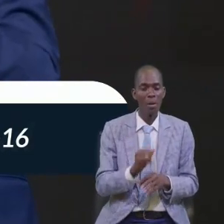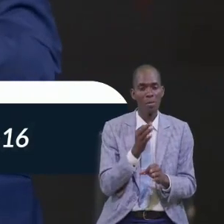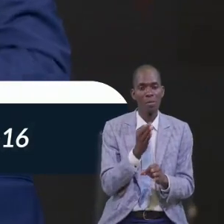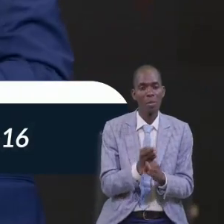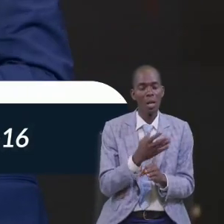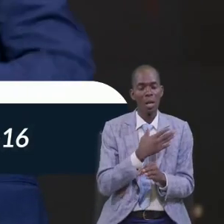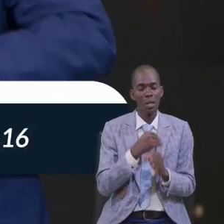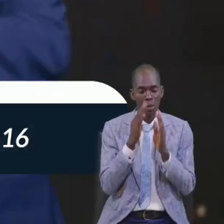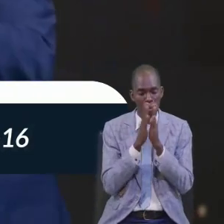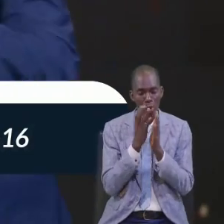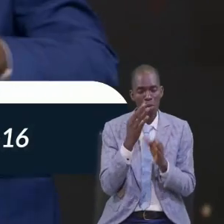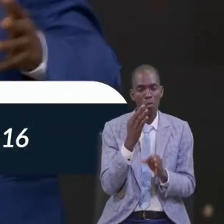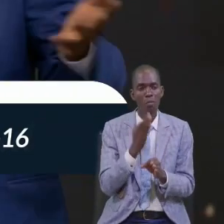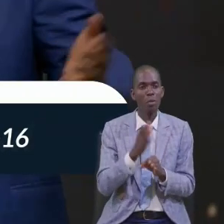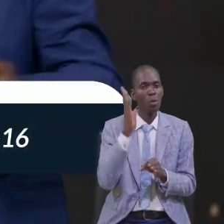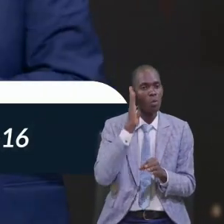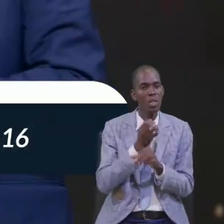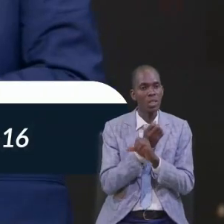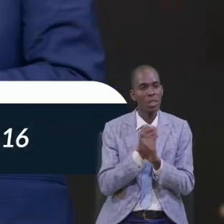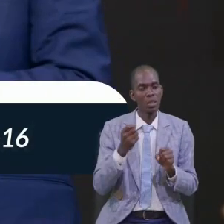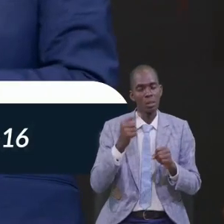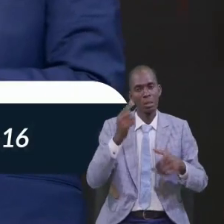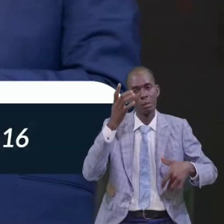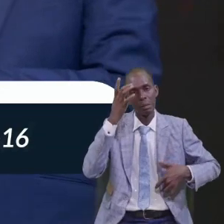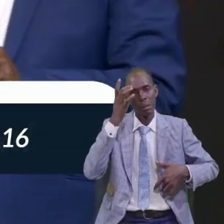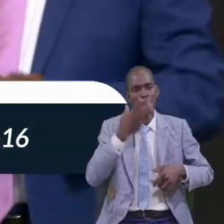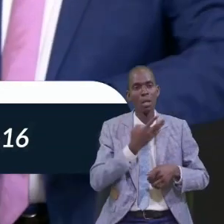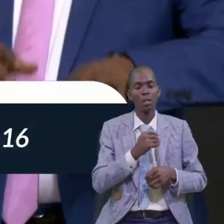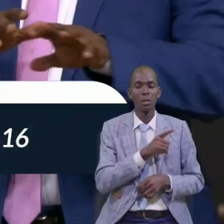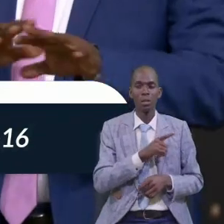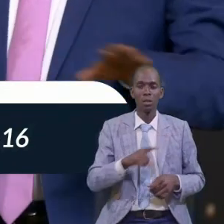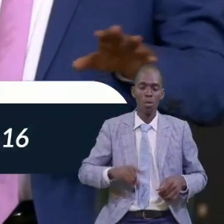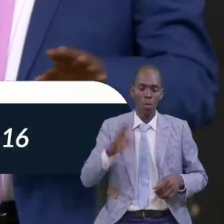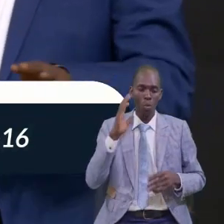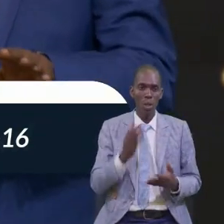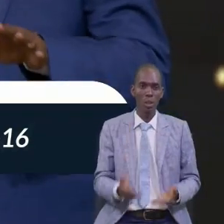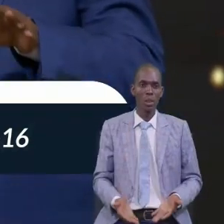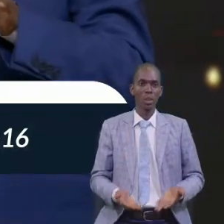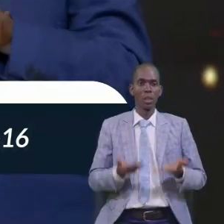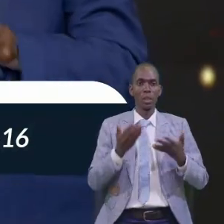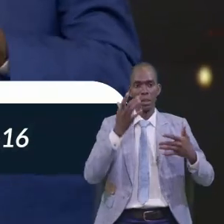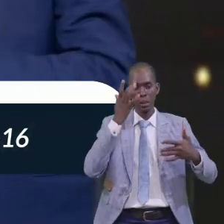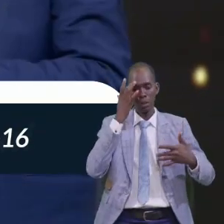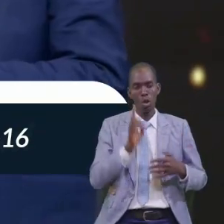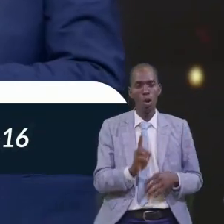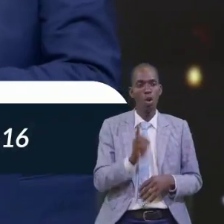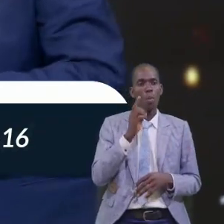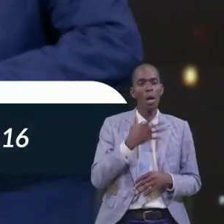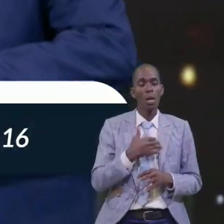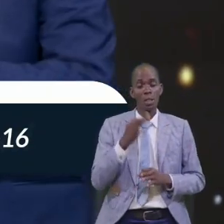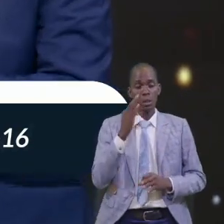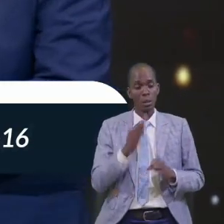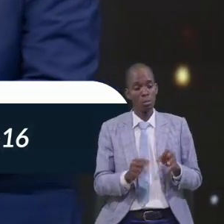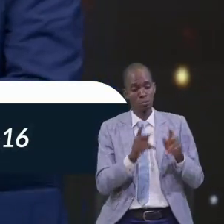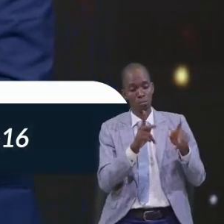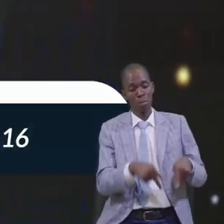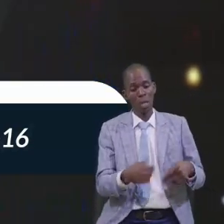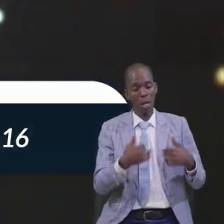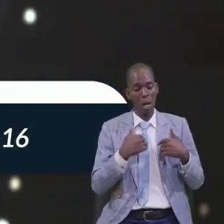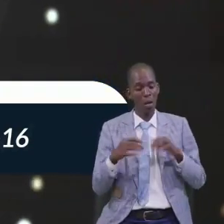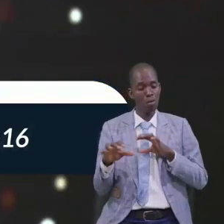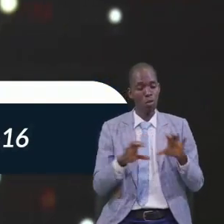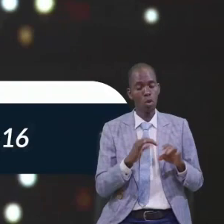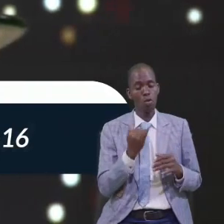faith shall save the sick, and the Lord shall raise him up. And if he has committed sins, they shall